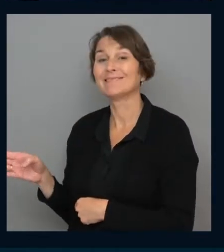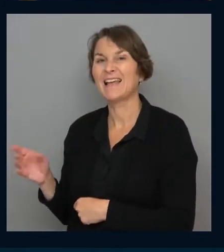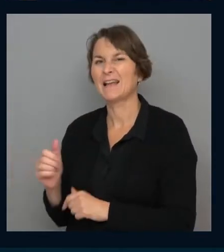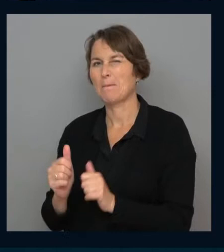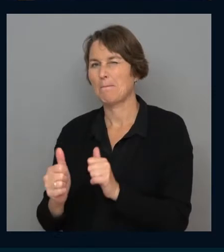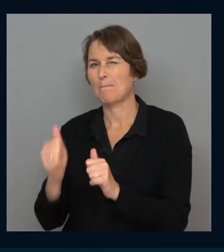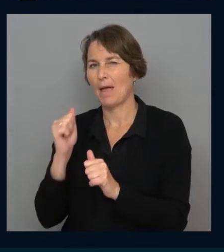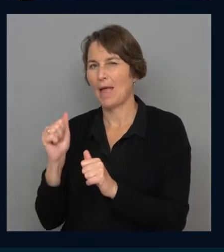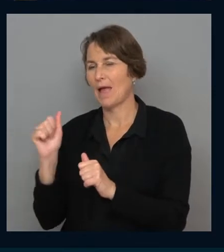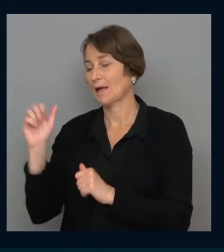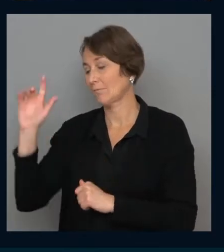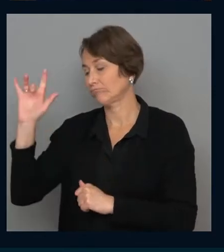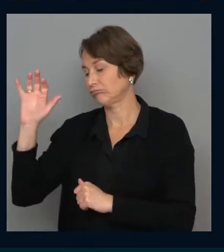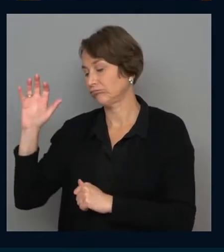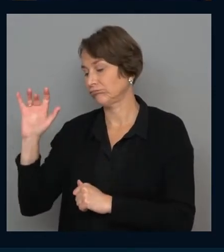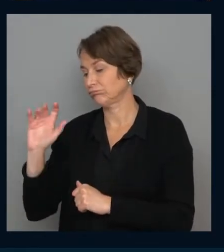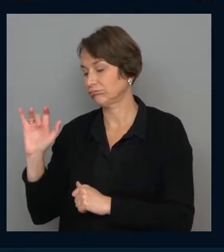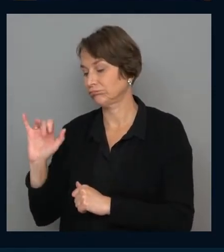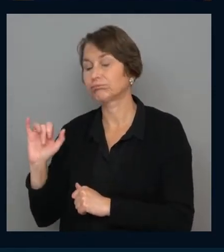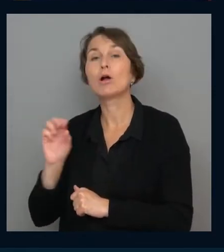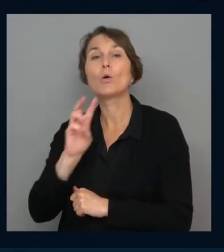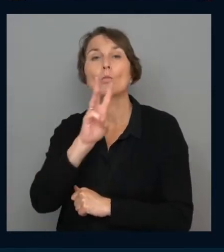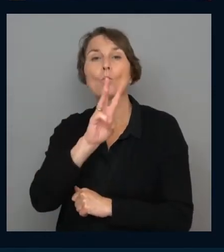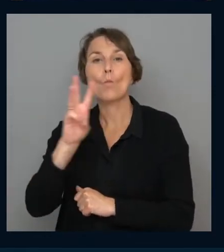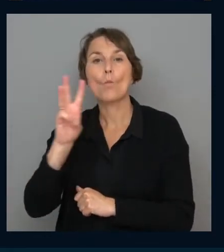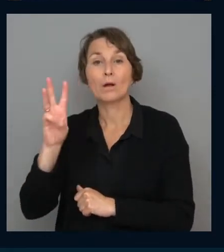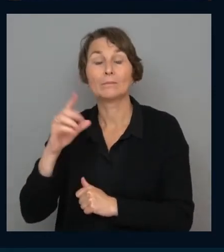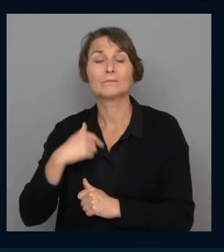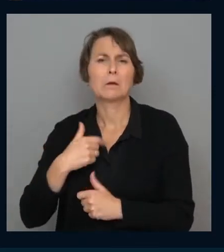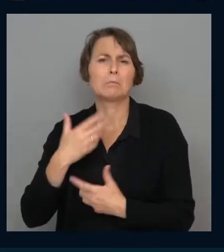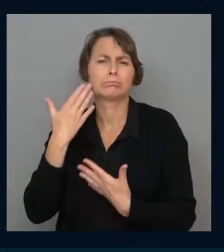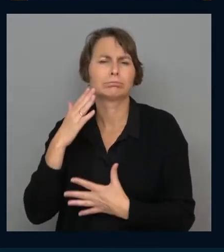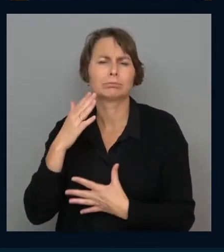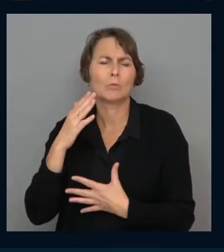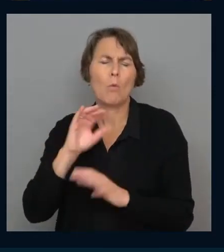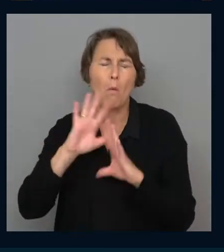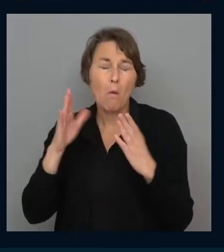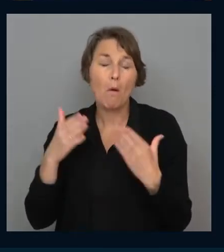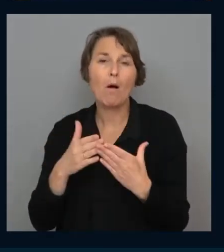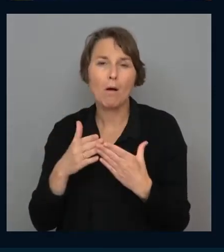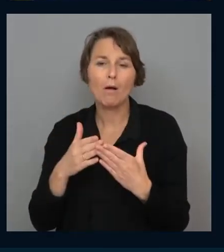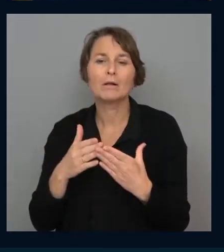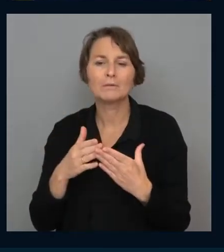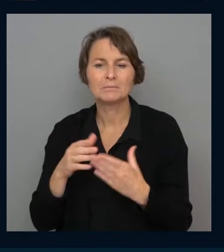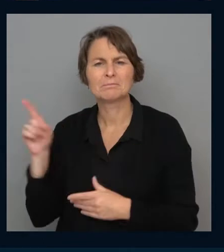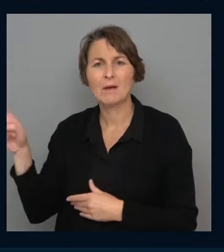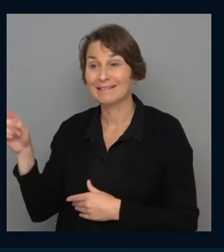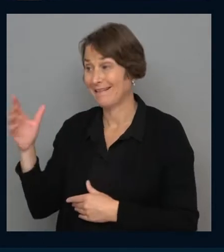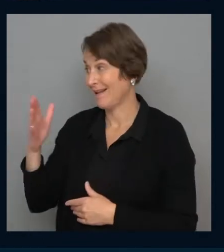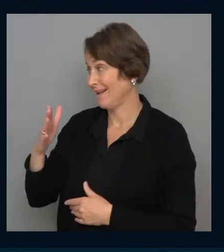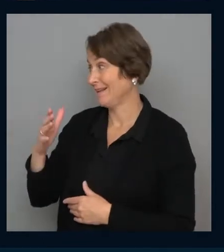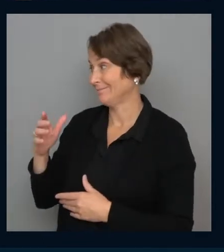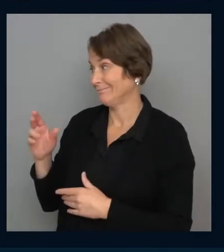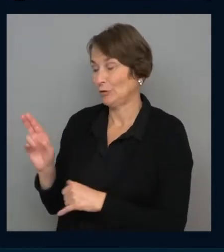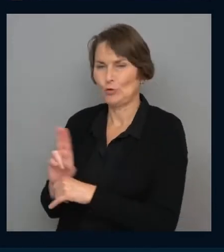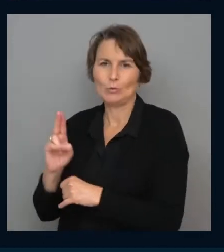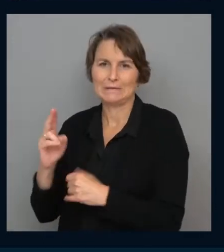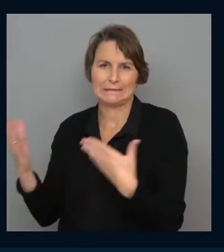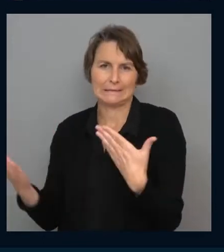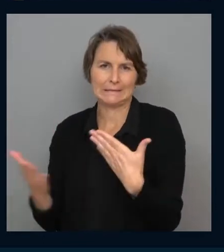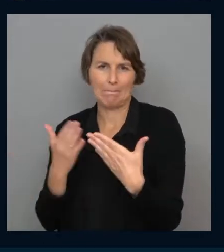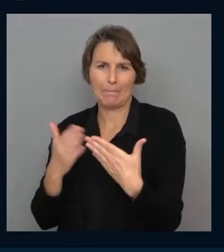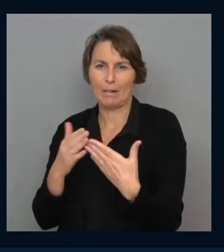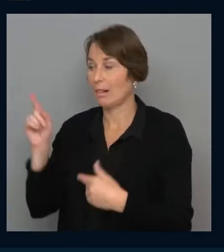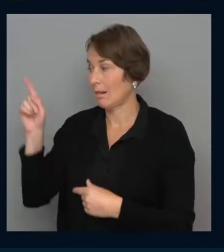know everything that's going on with it. Now I'm using my favorite IDE, VS Code. I like it. It's simple, but it also is connecting to my